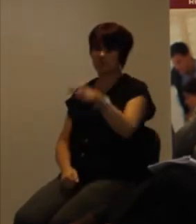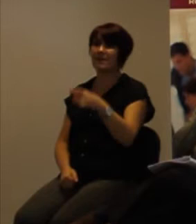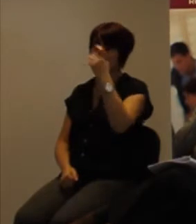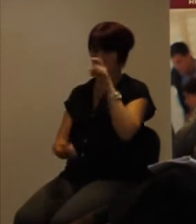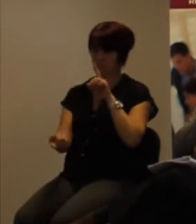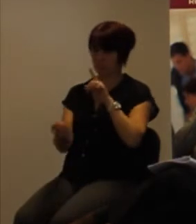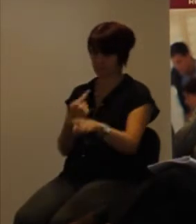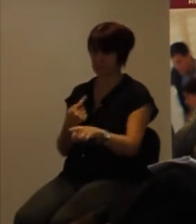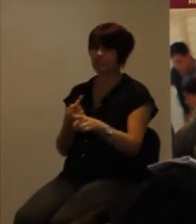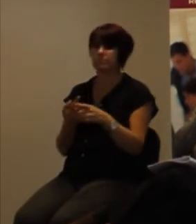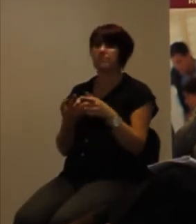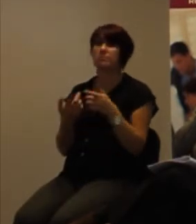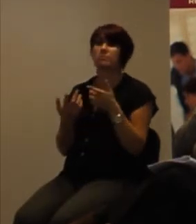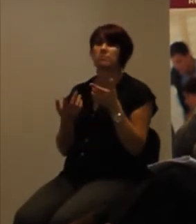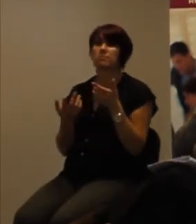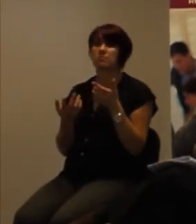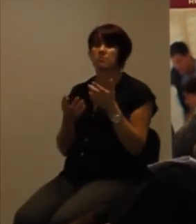responses, expressions.